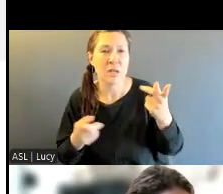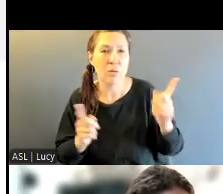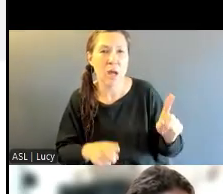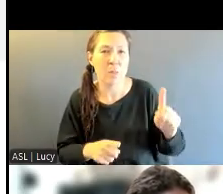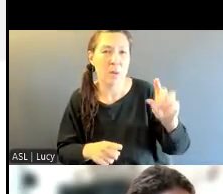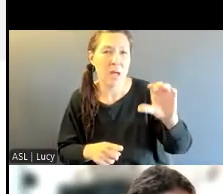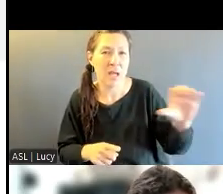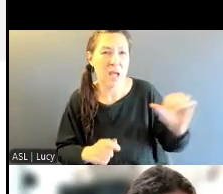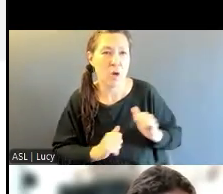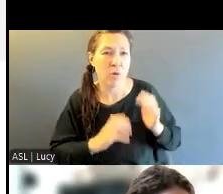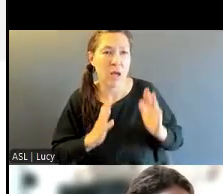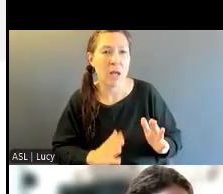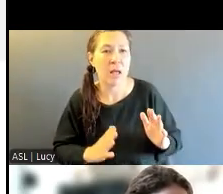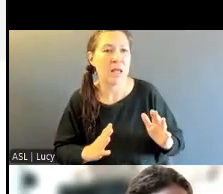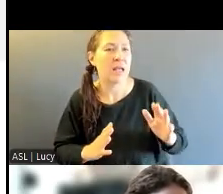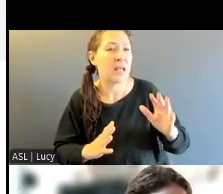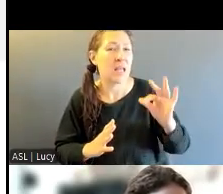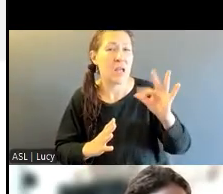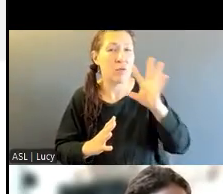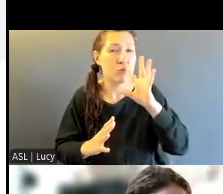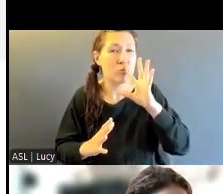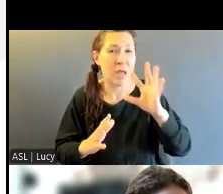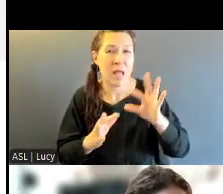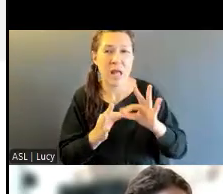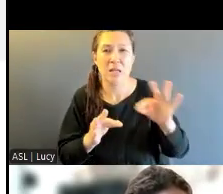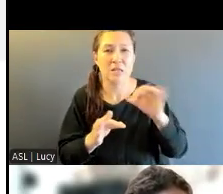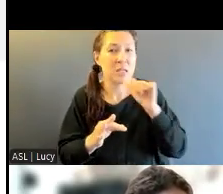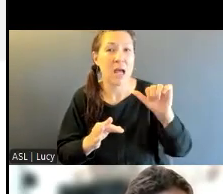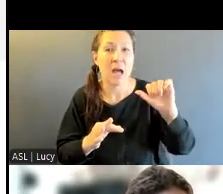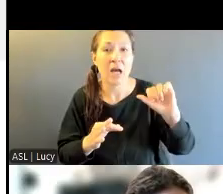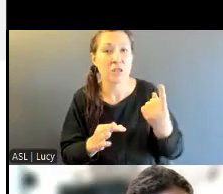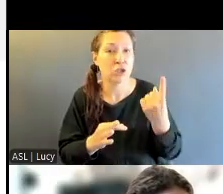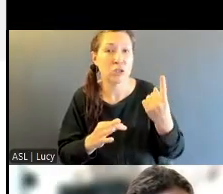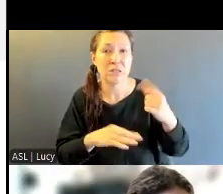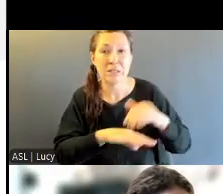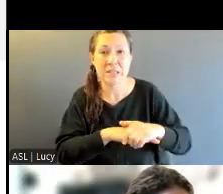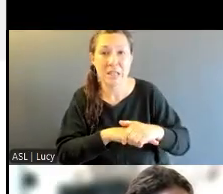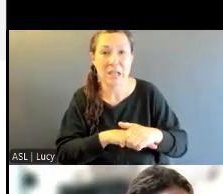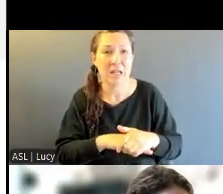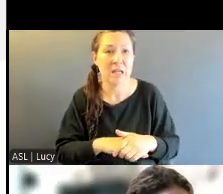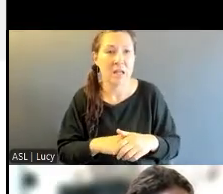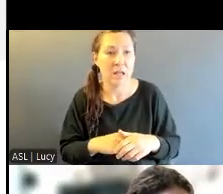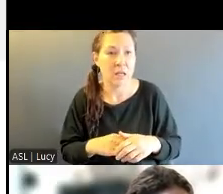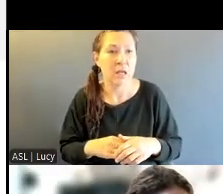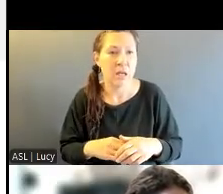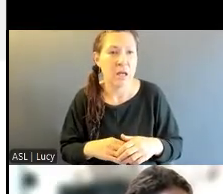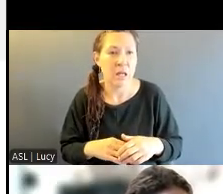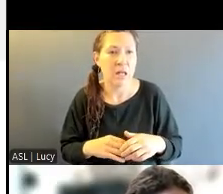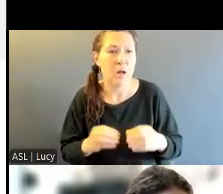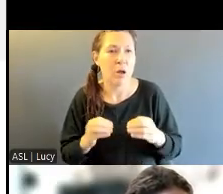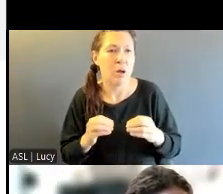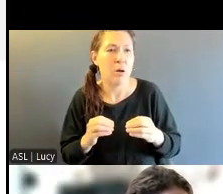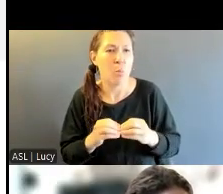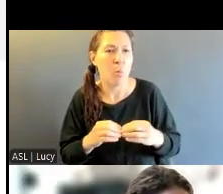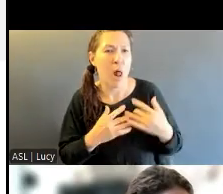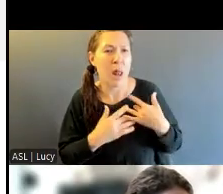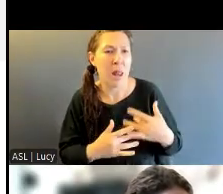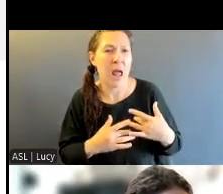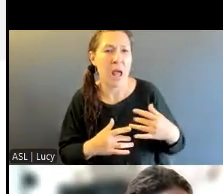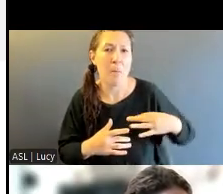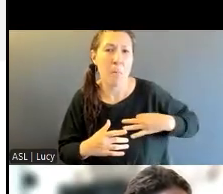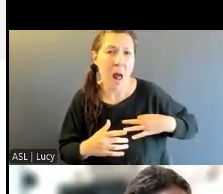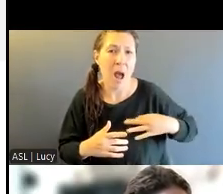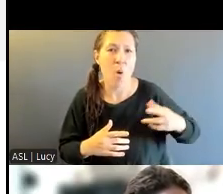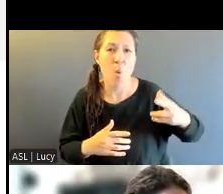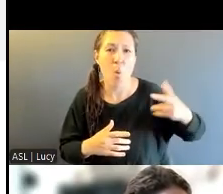language other than English were more likely to report applying for or receiving benefits. But in the focus group, we hear